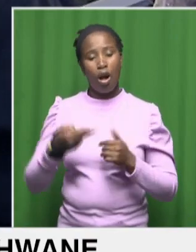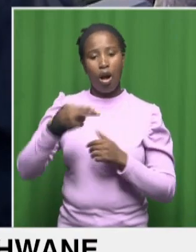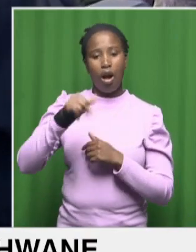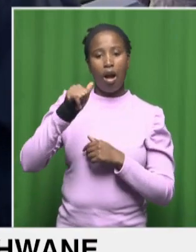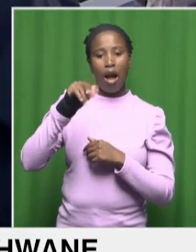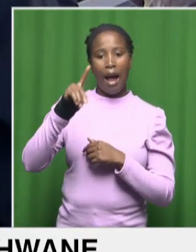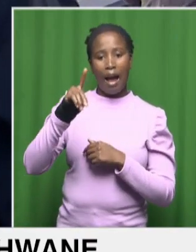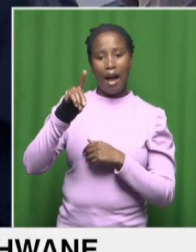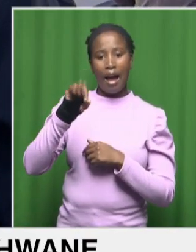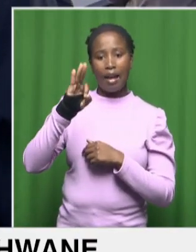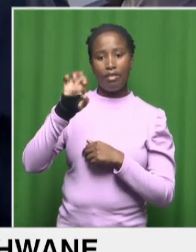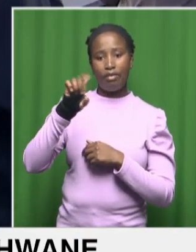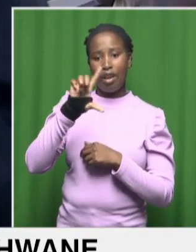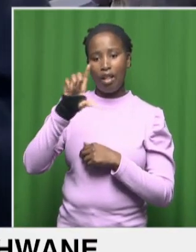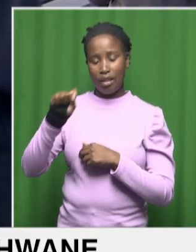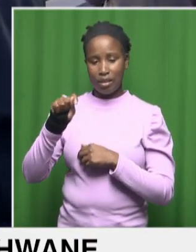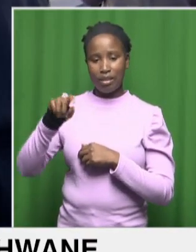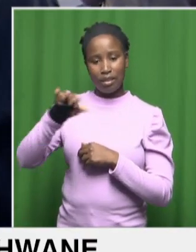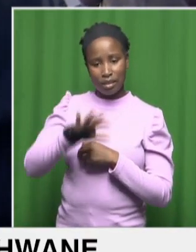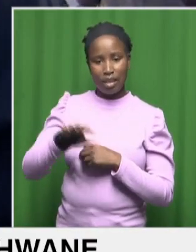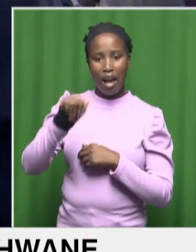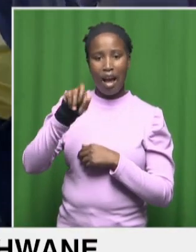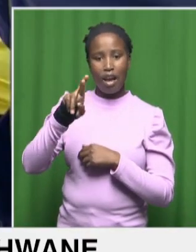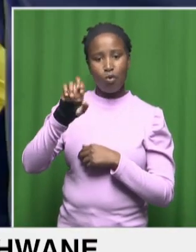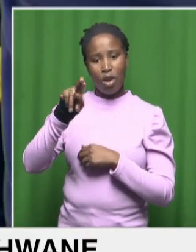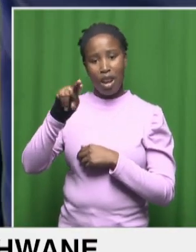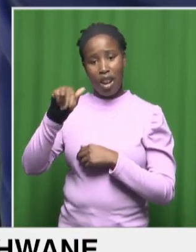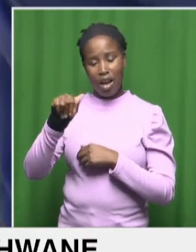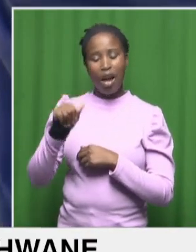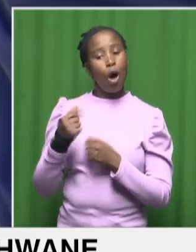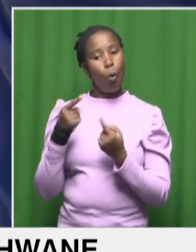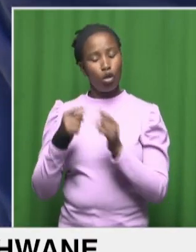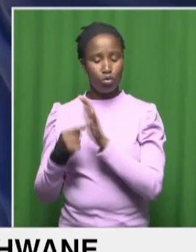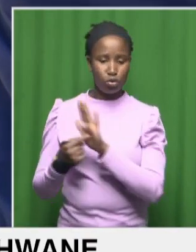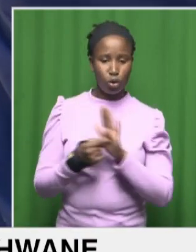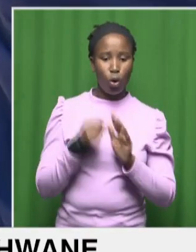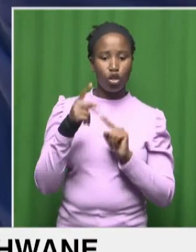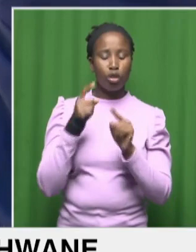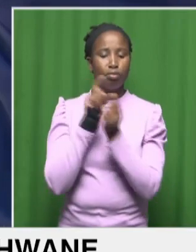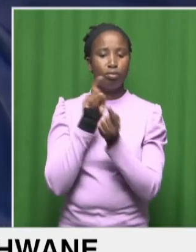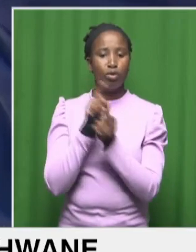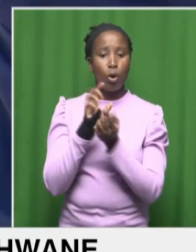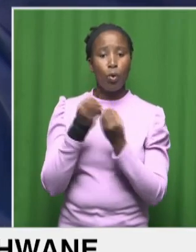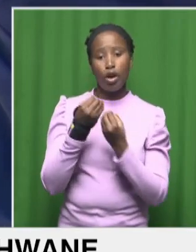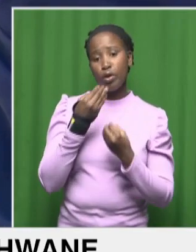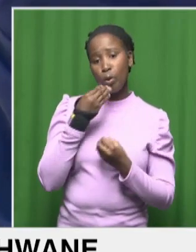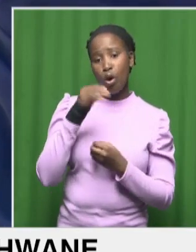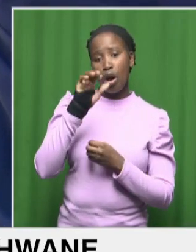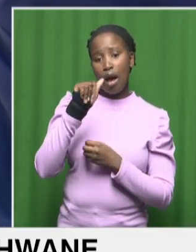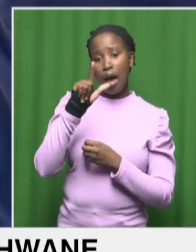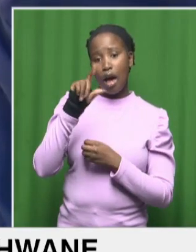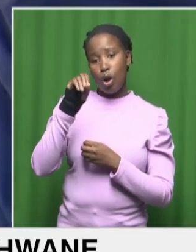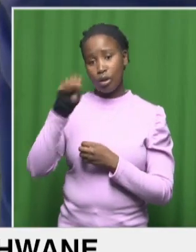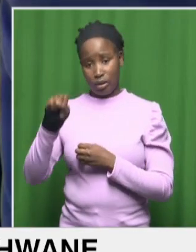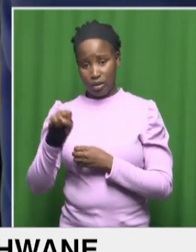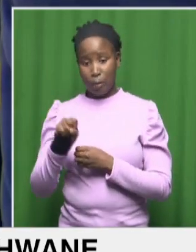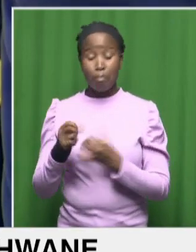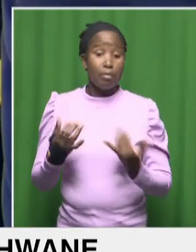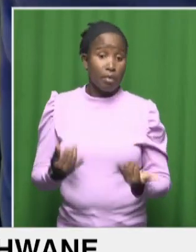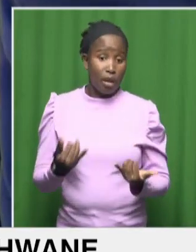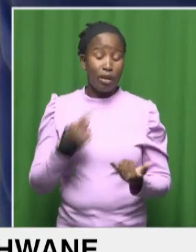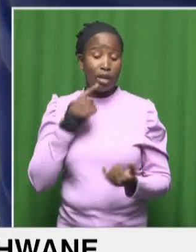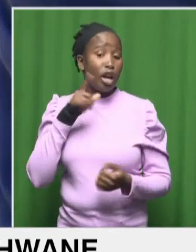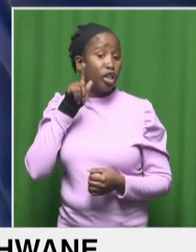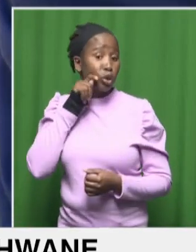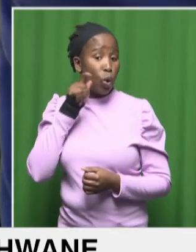one of our provincial teams tonight. The Gauteng Jaguars are playing against the Allos, and we are ready to showcase this. But I can also say that the Tshwane